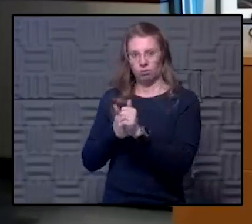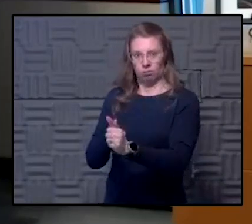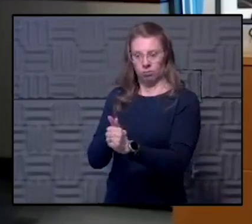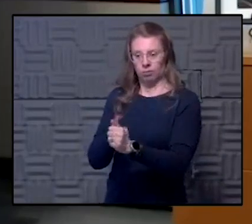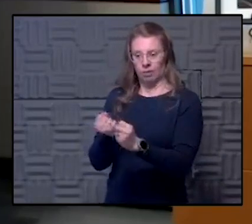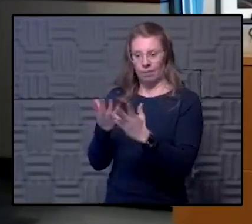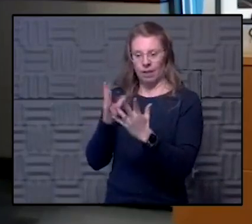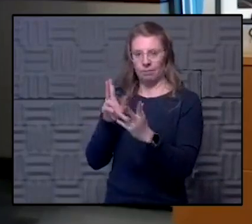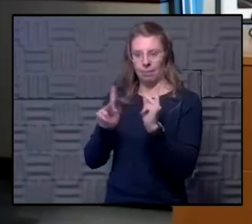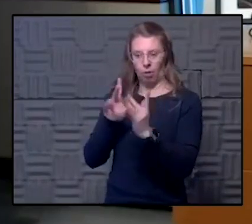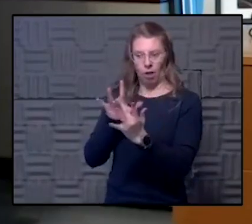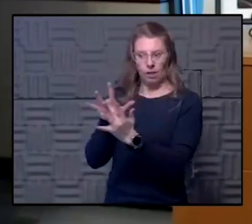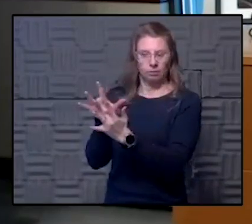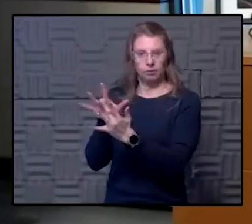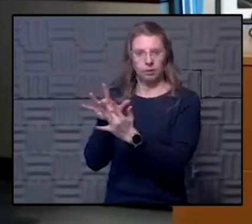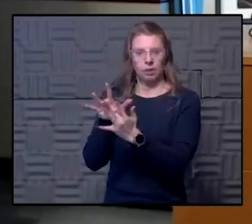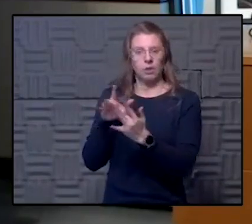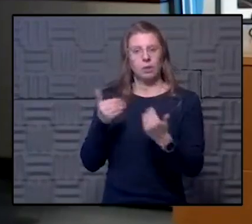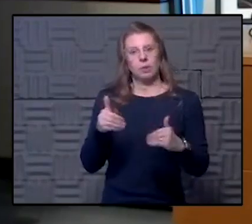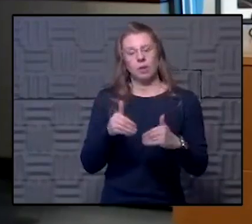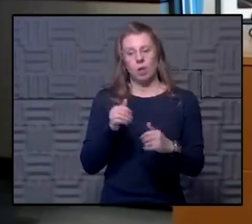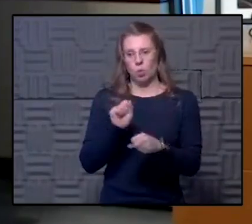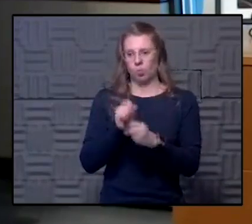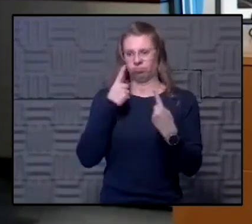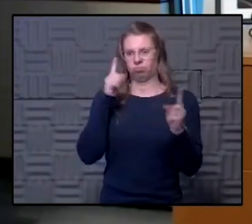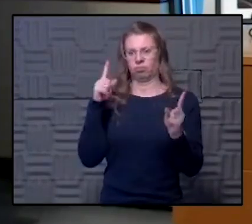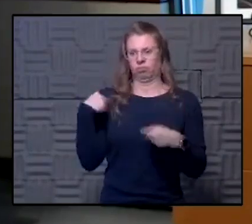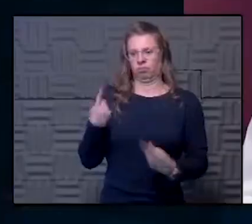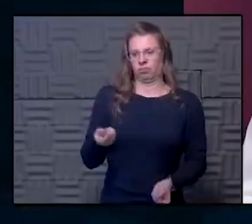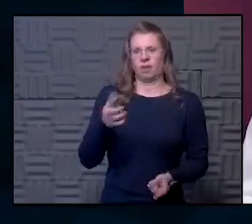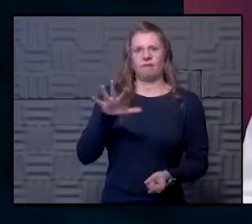investigation, it makes a difference. It's worked for 500 years and it still works.